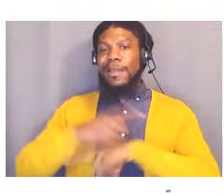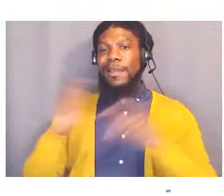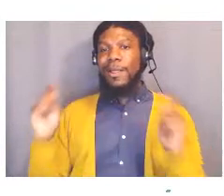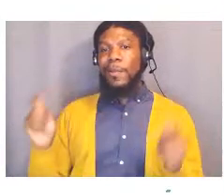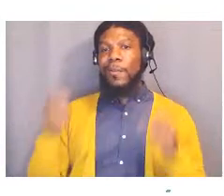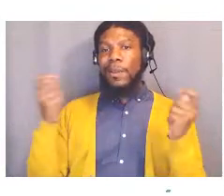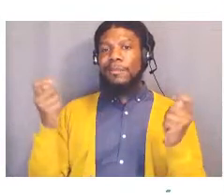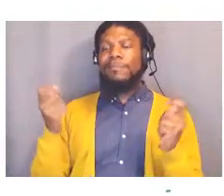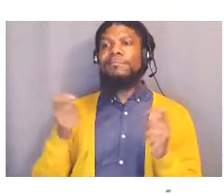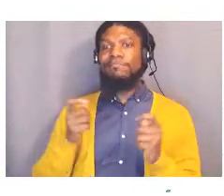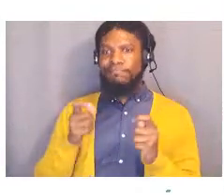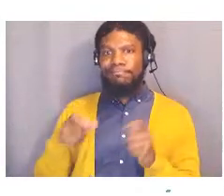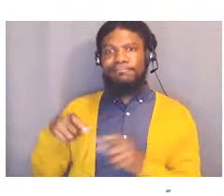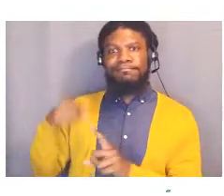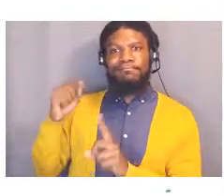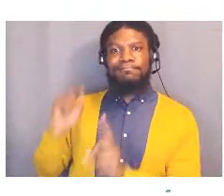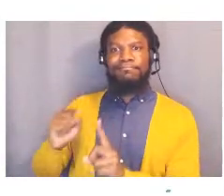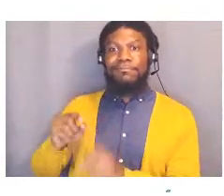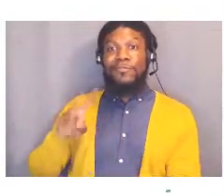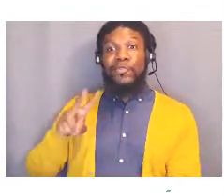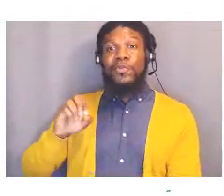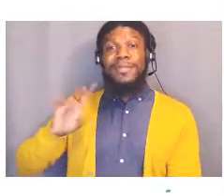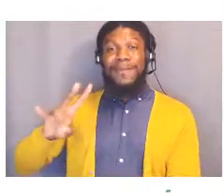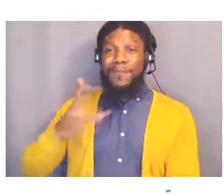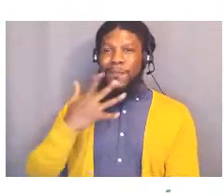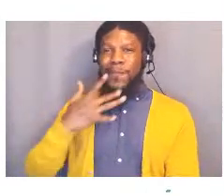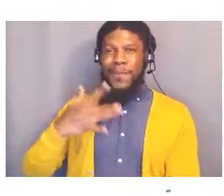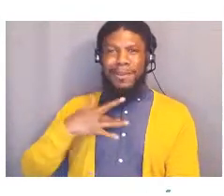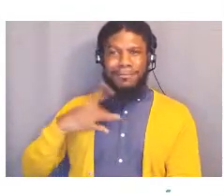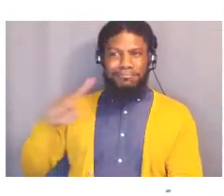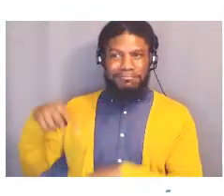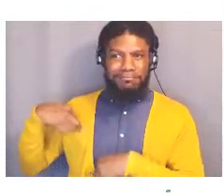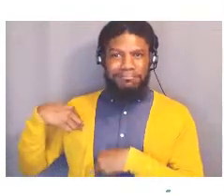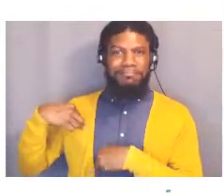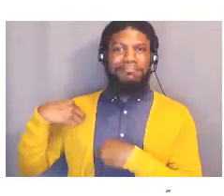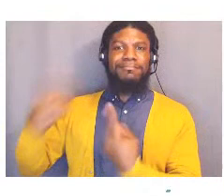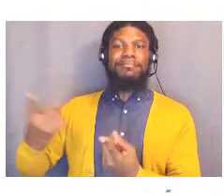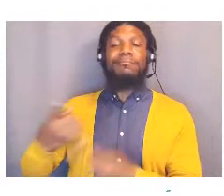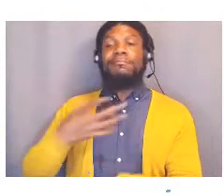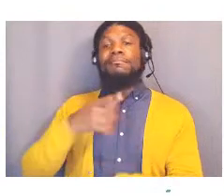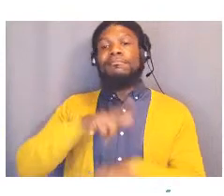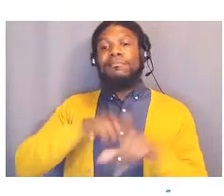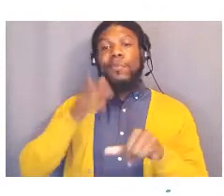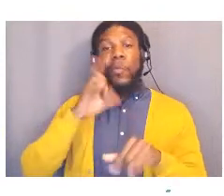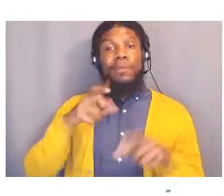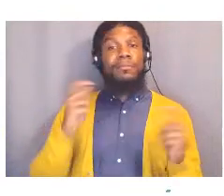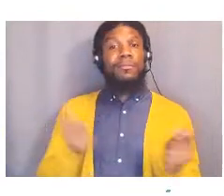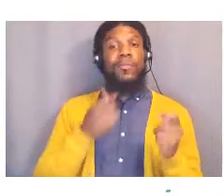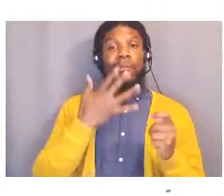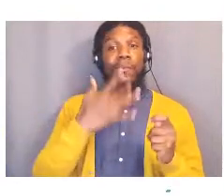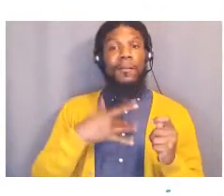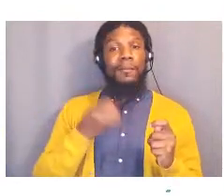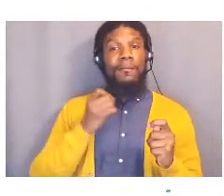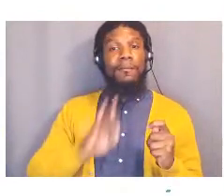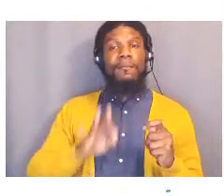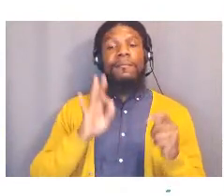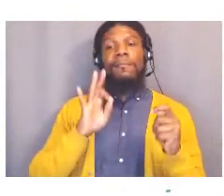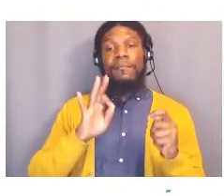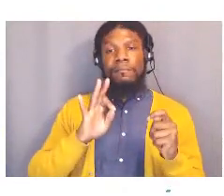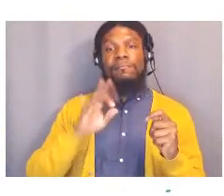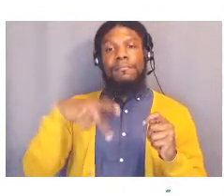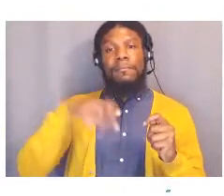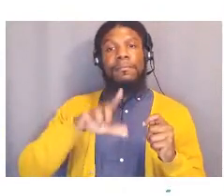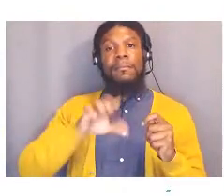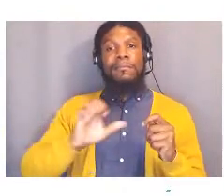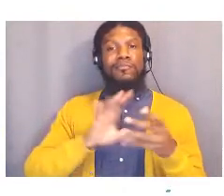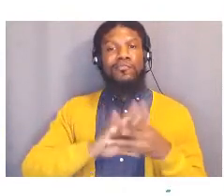the Peale's 207th birthday. And we will also be celebrating the birthday of the Peale's storyteller in residence,